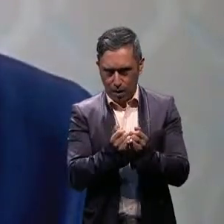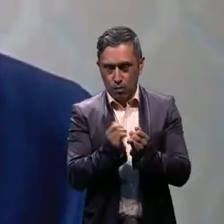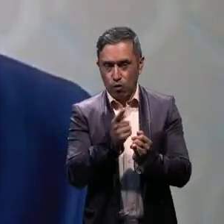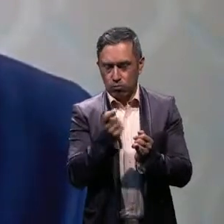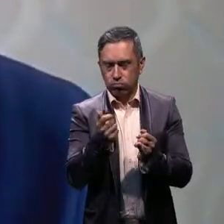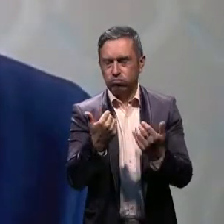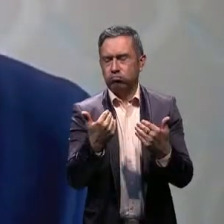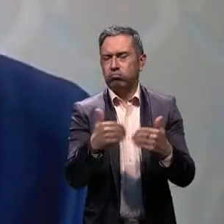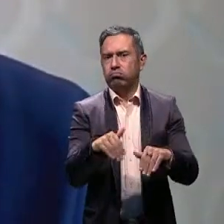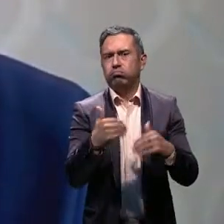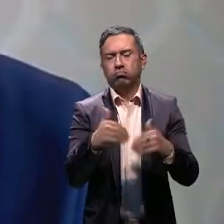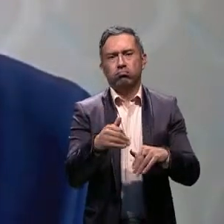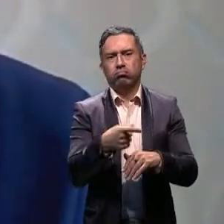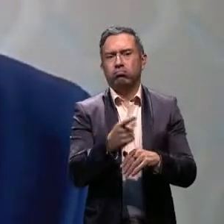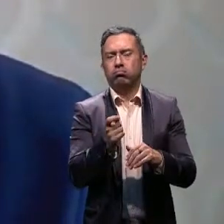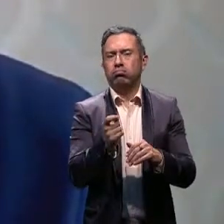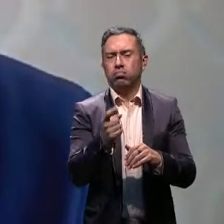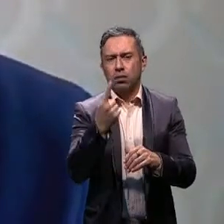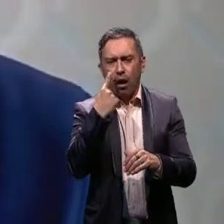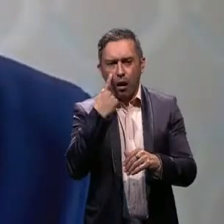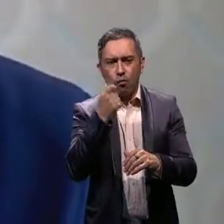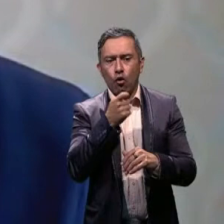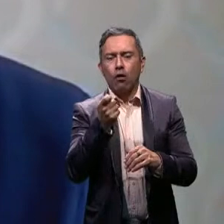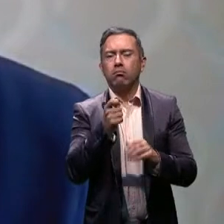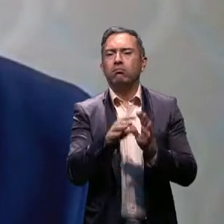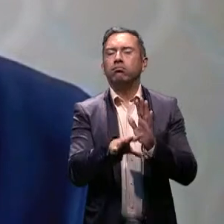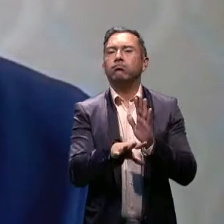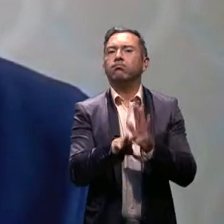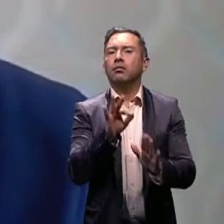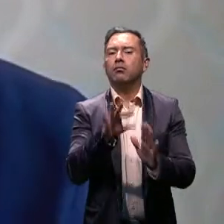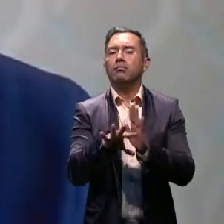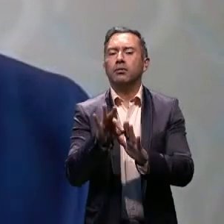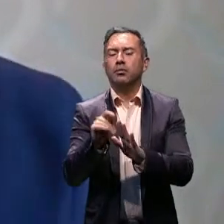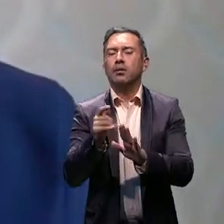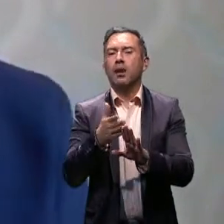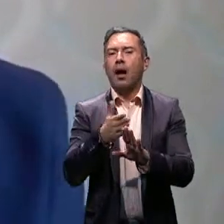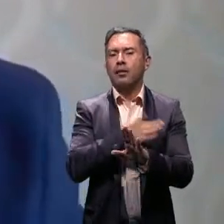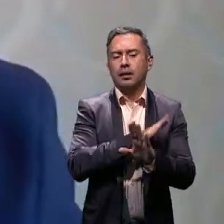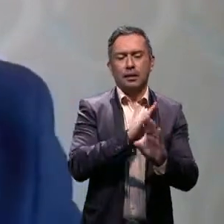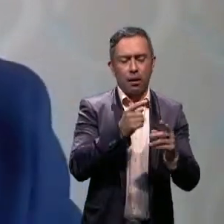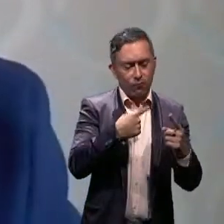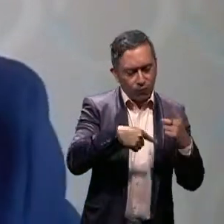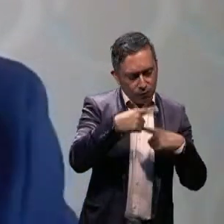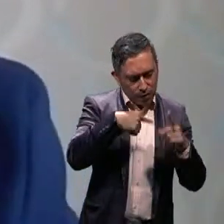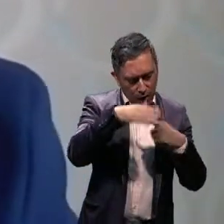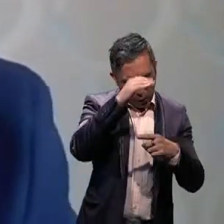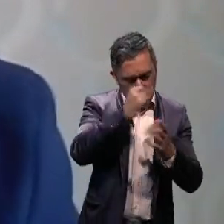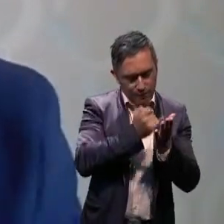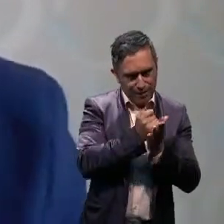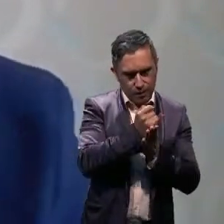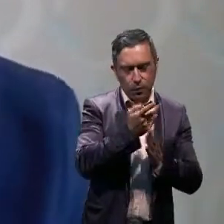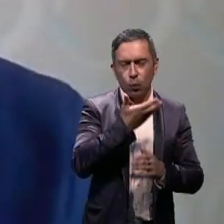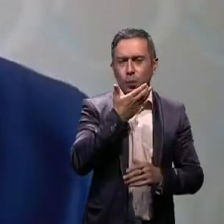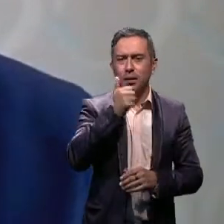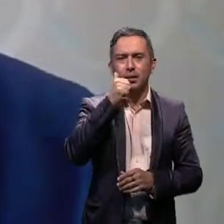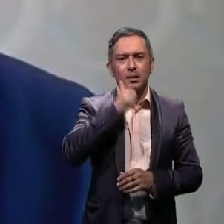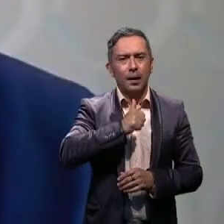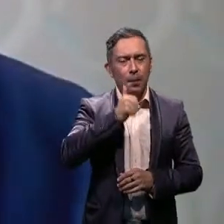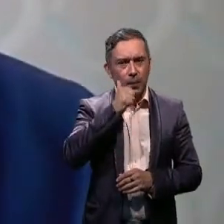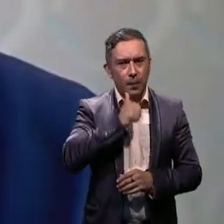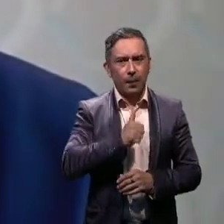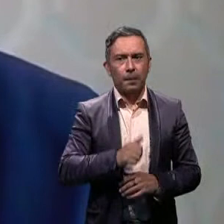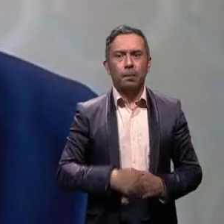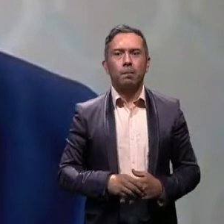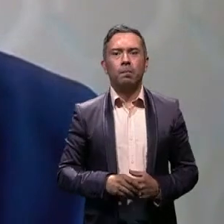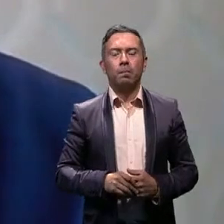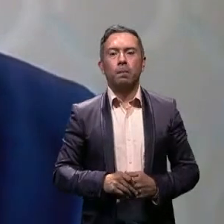results were advised, that the results were already determined, and of course always in